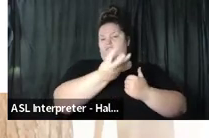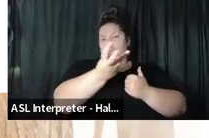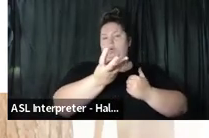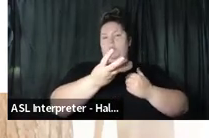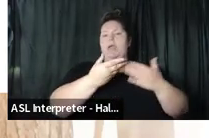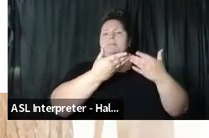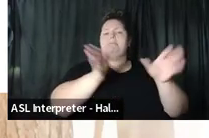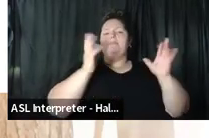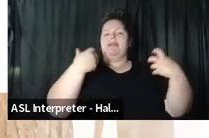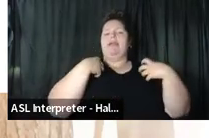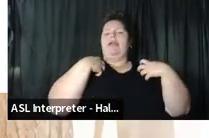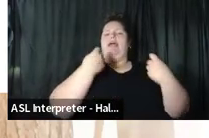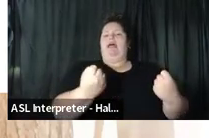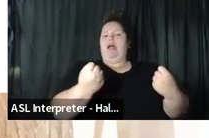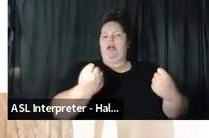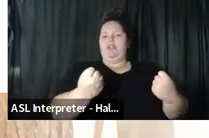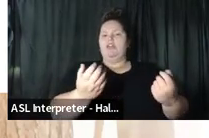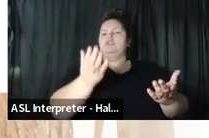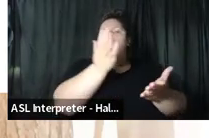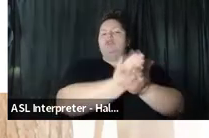to end social isolation.